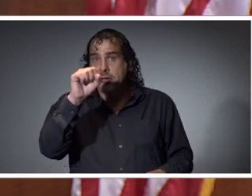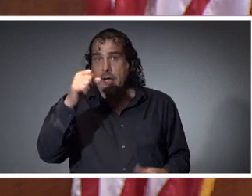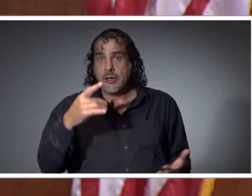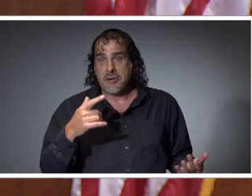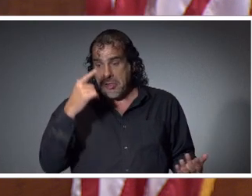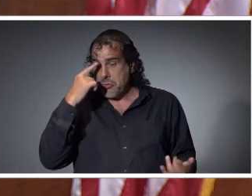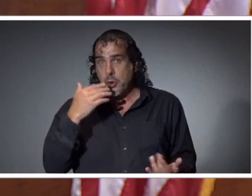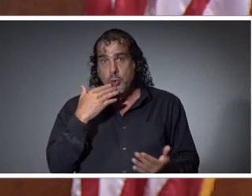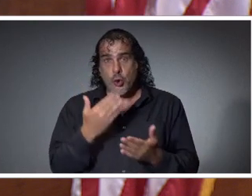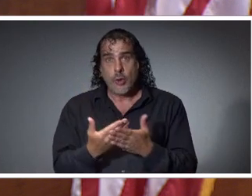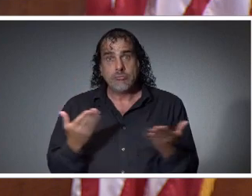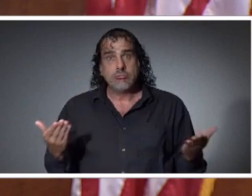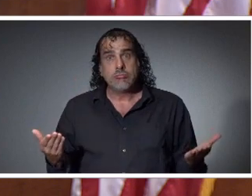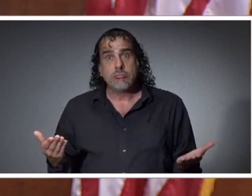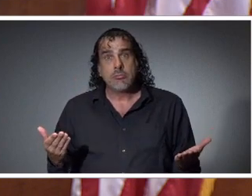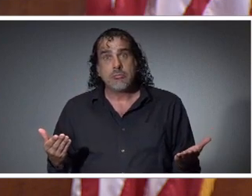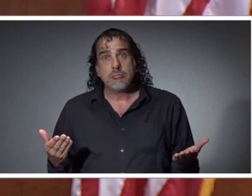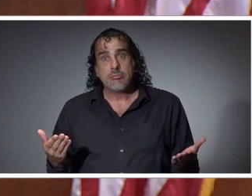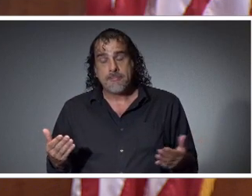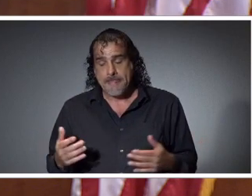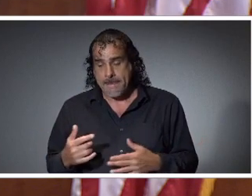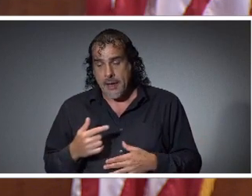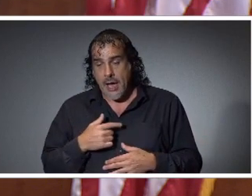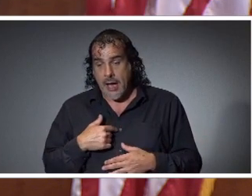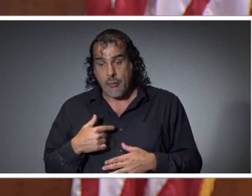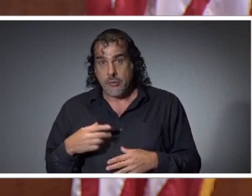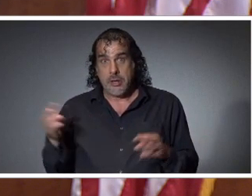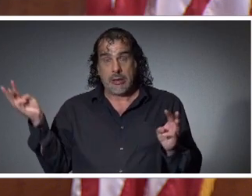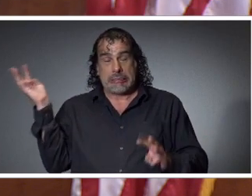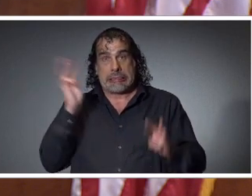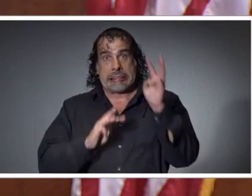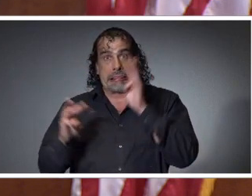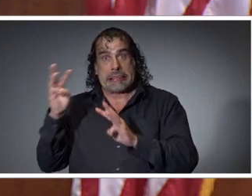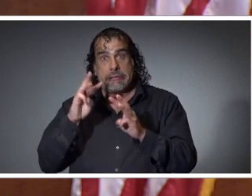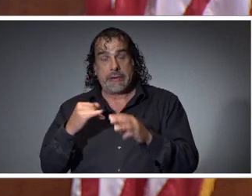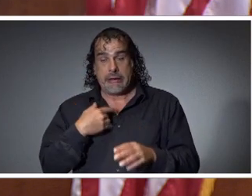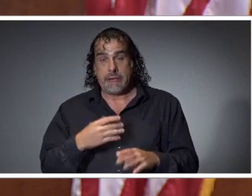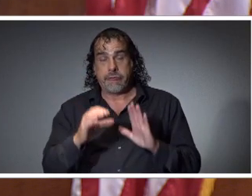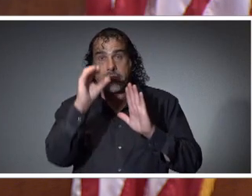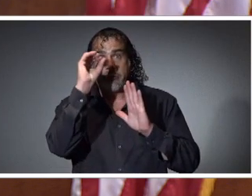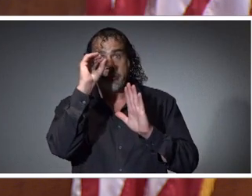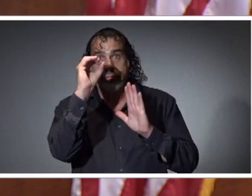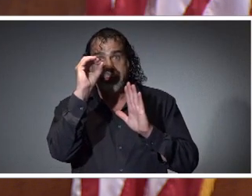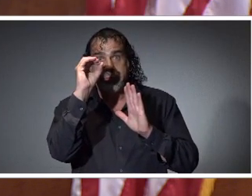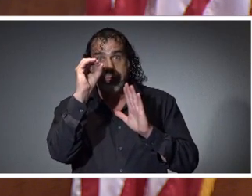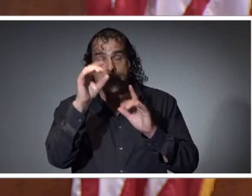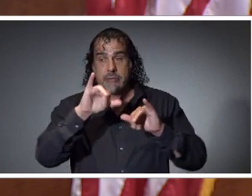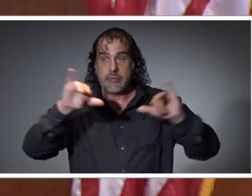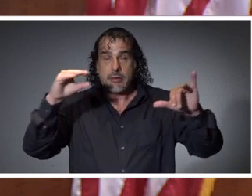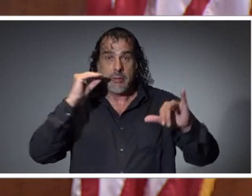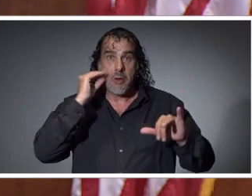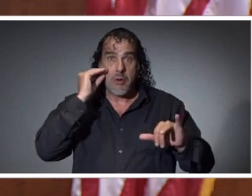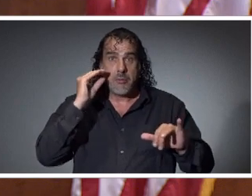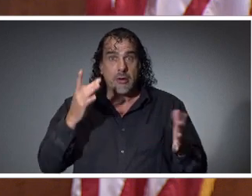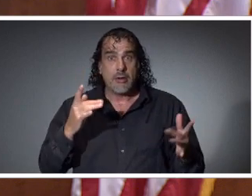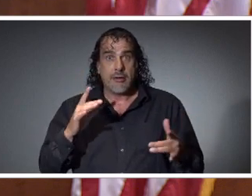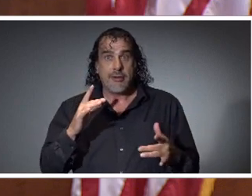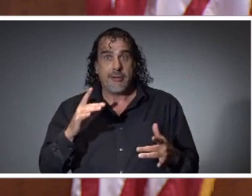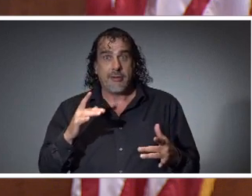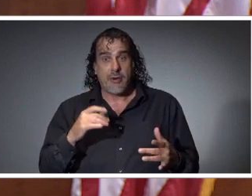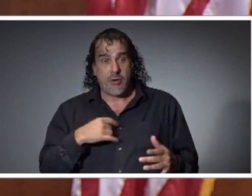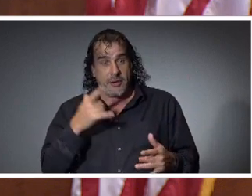ago, I would be much more concerned if we had nobody quarantined than I am that we